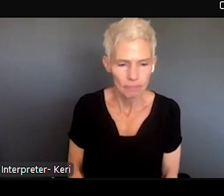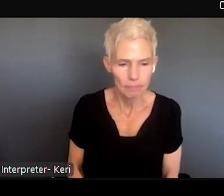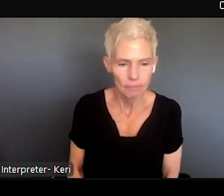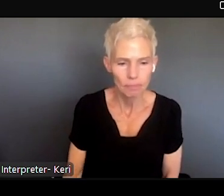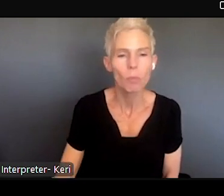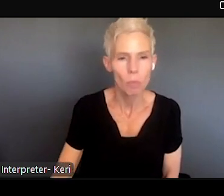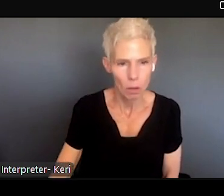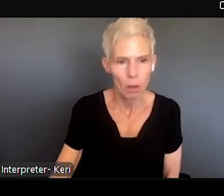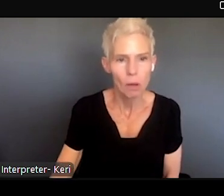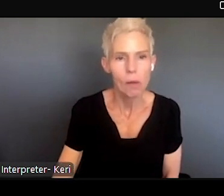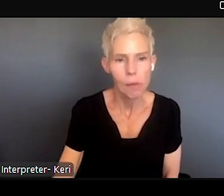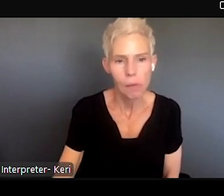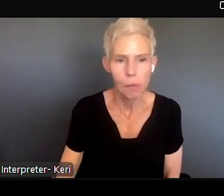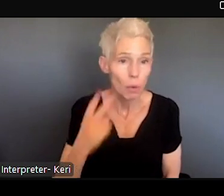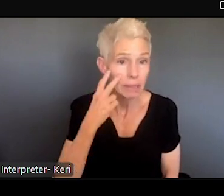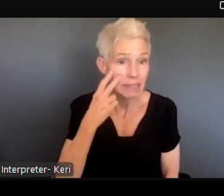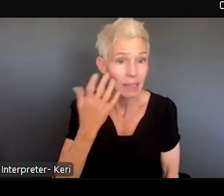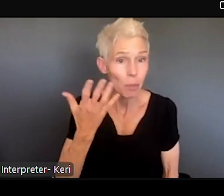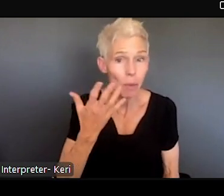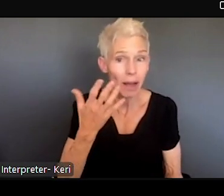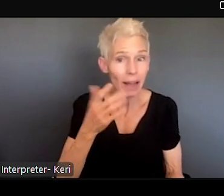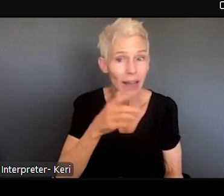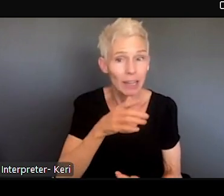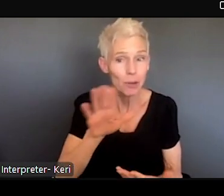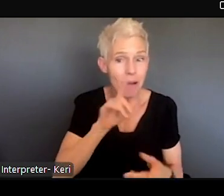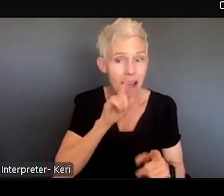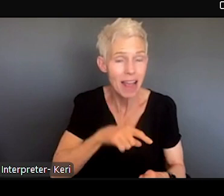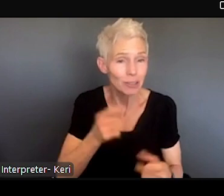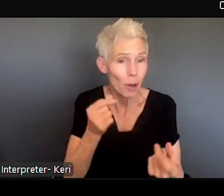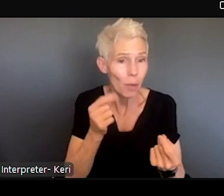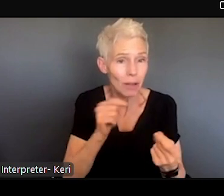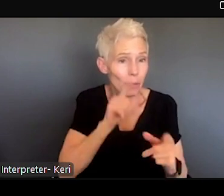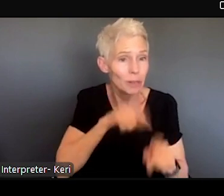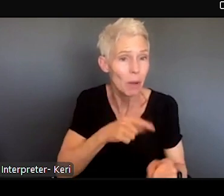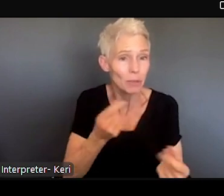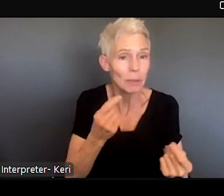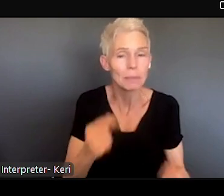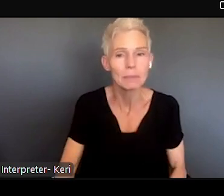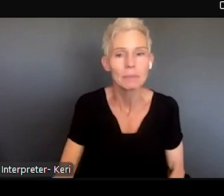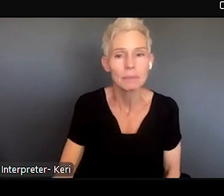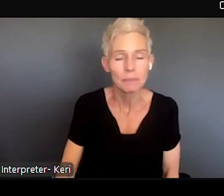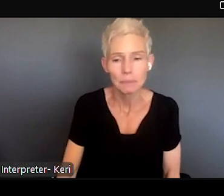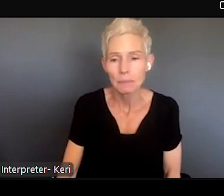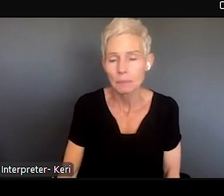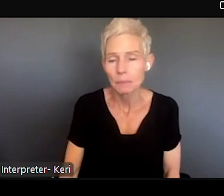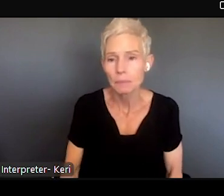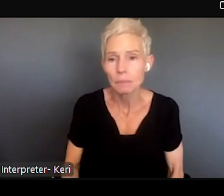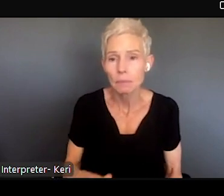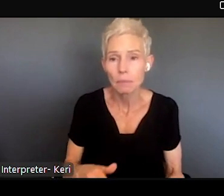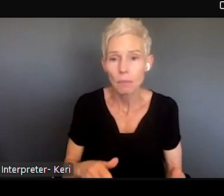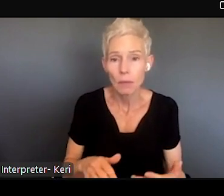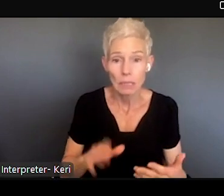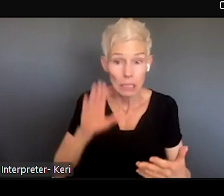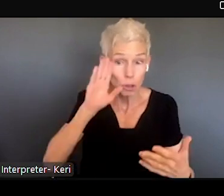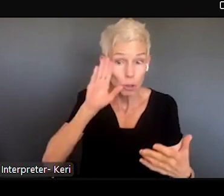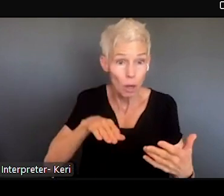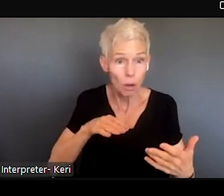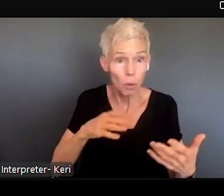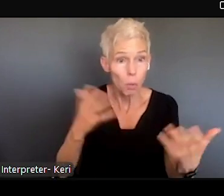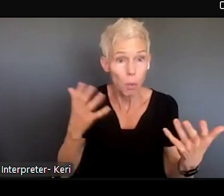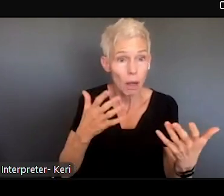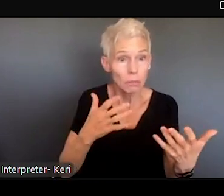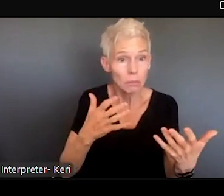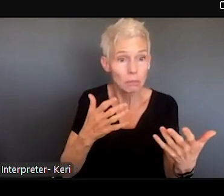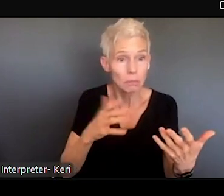all right, let's see what people did. Did you know what really happened